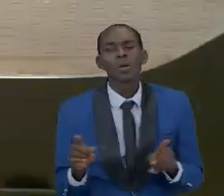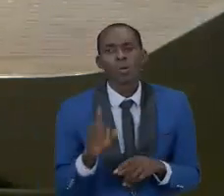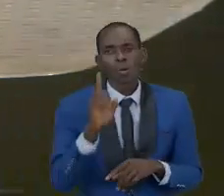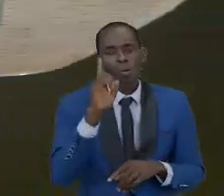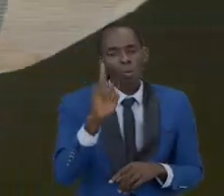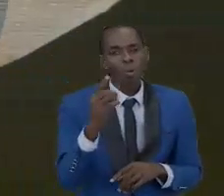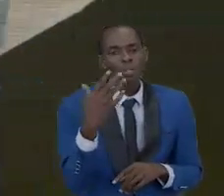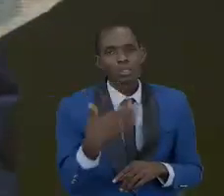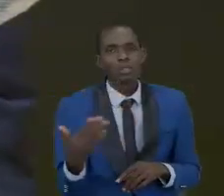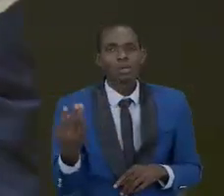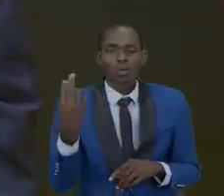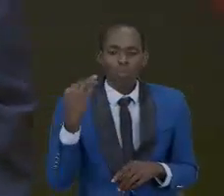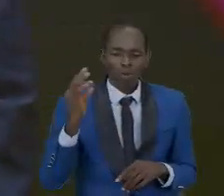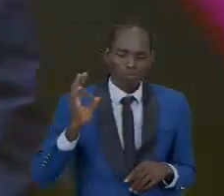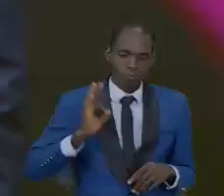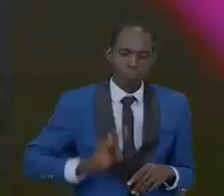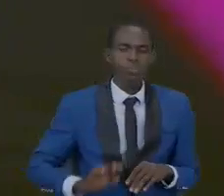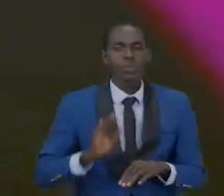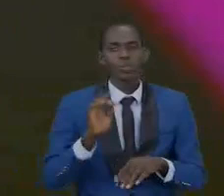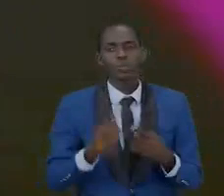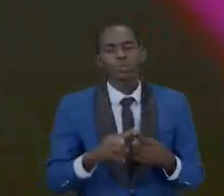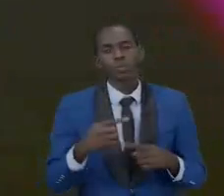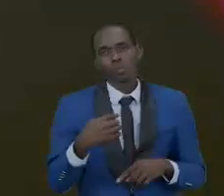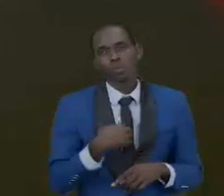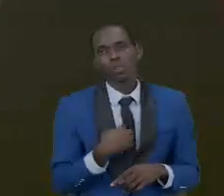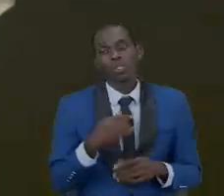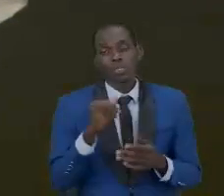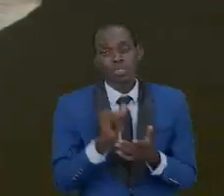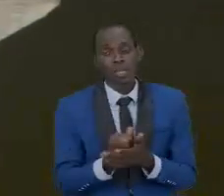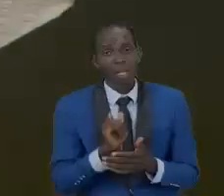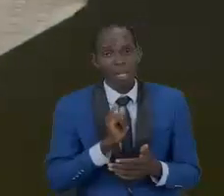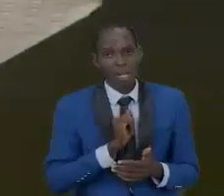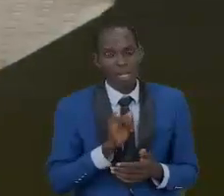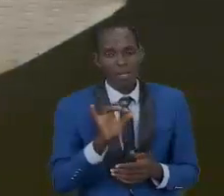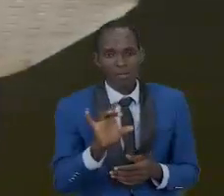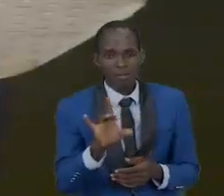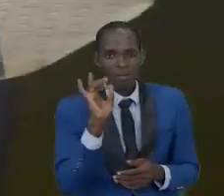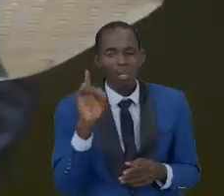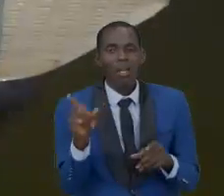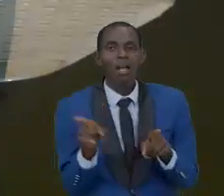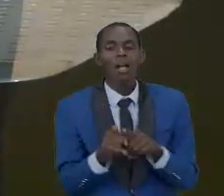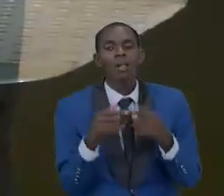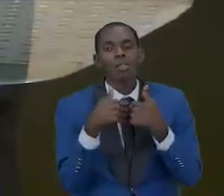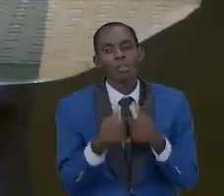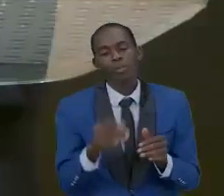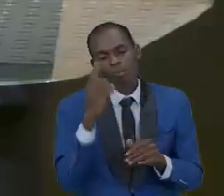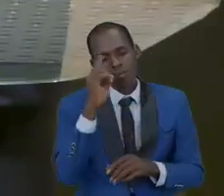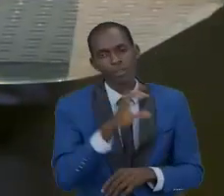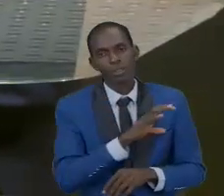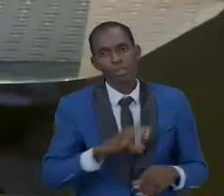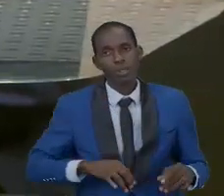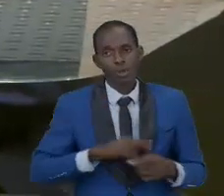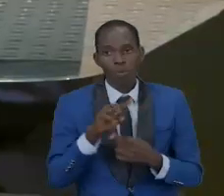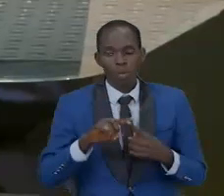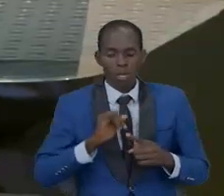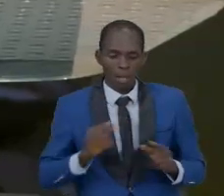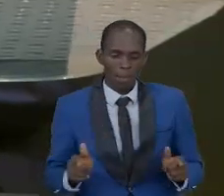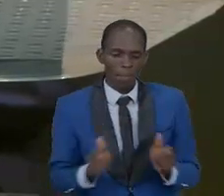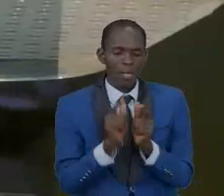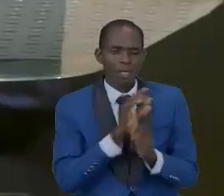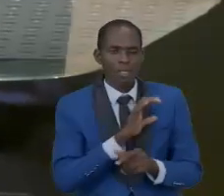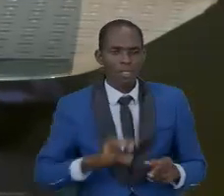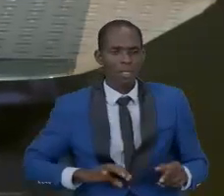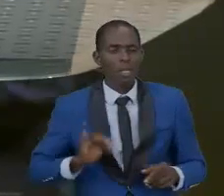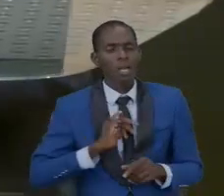were gained to me those I counted laws for Christ when I met Christ I saw